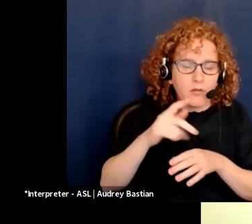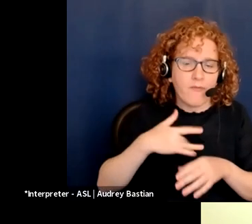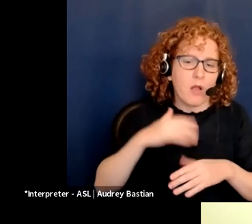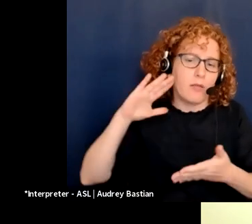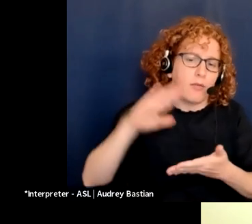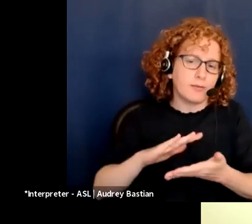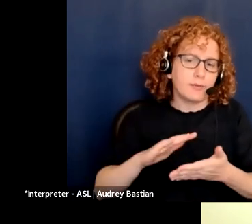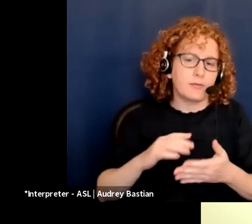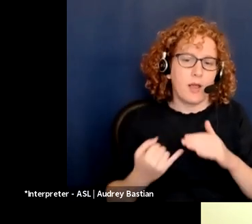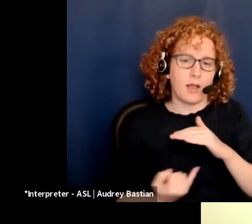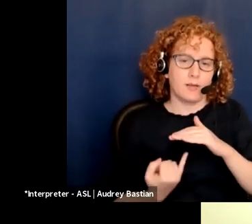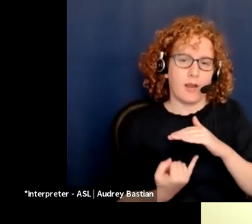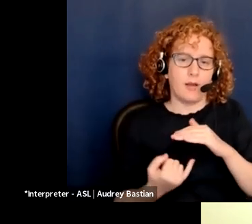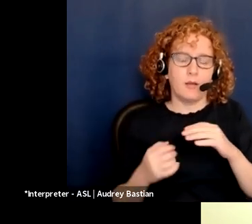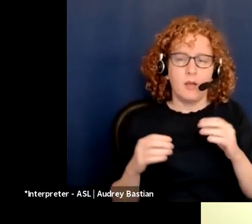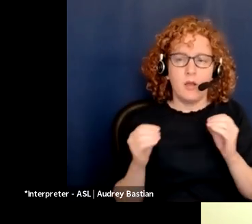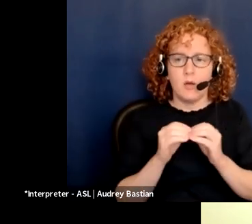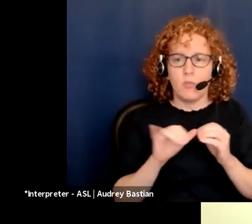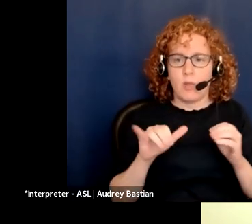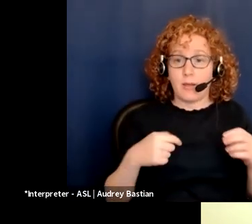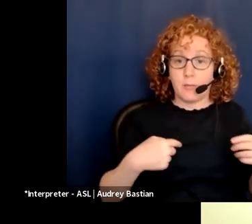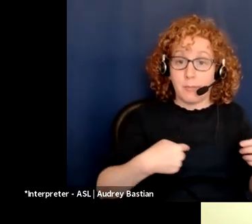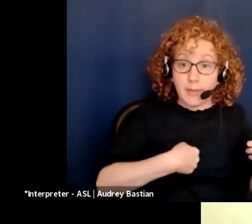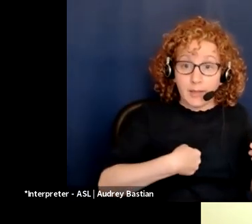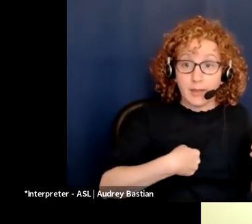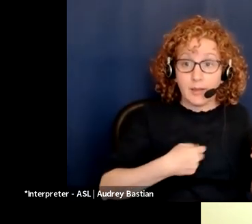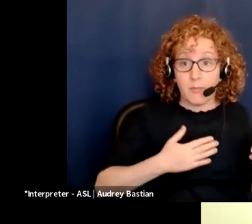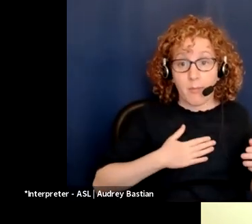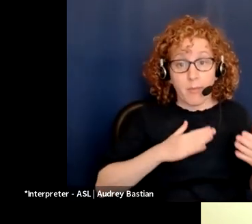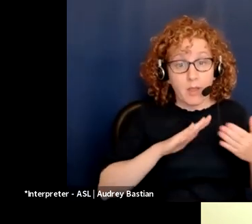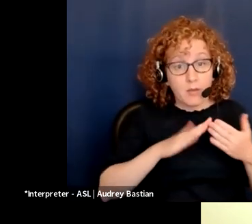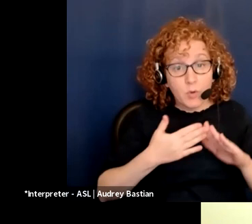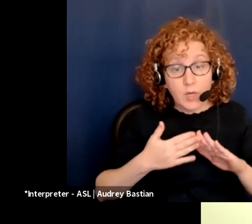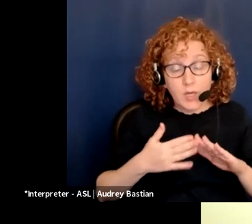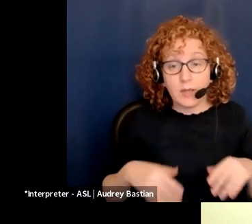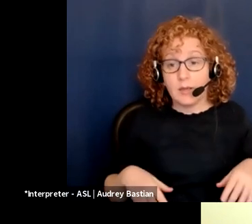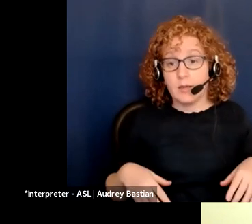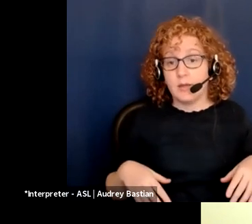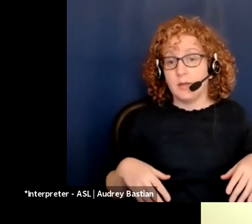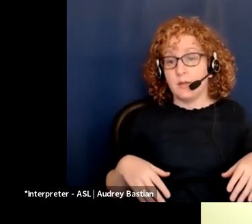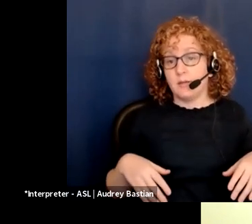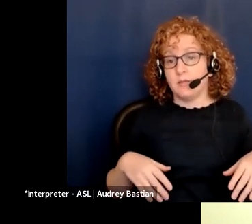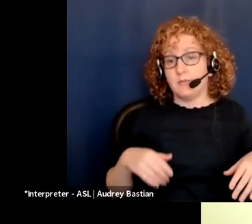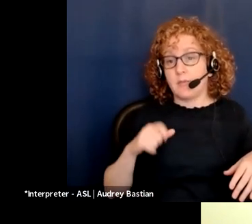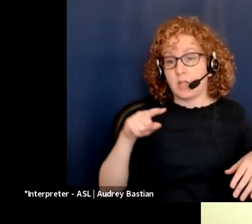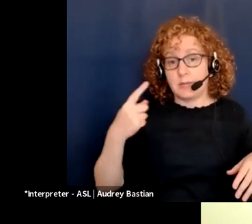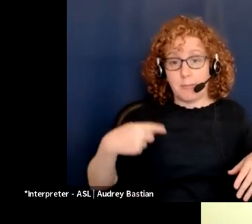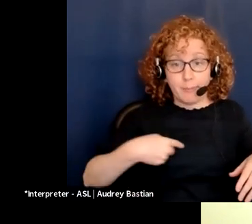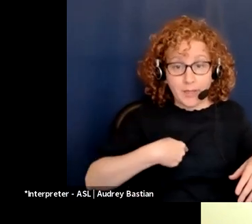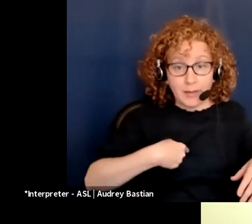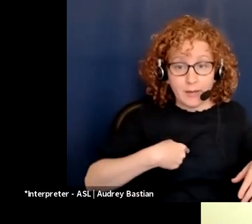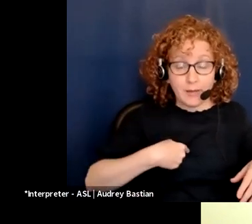Mm-hmm. And I felt more like it was me and my community. and not just me,